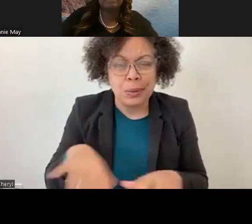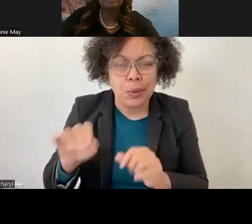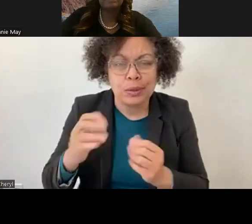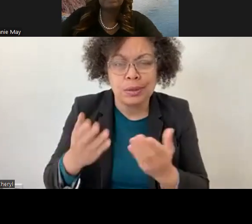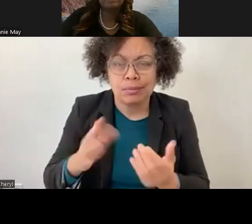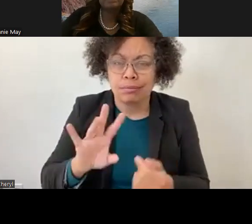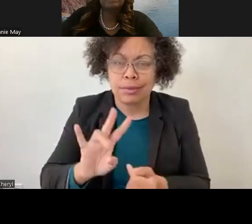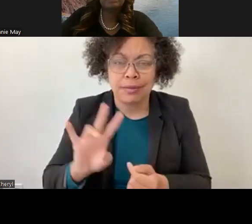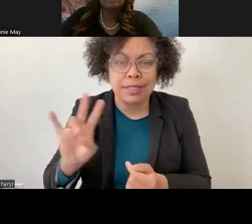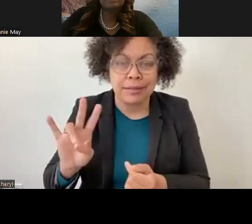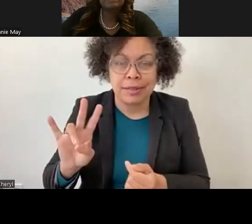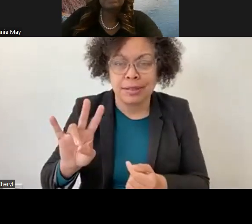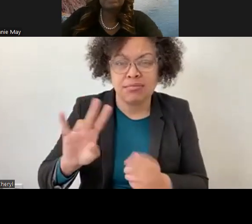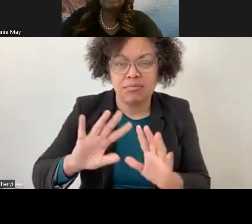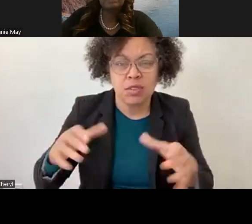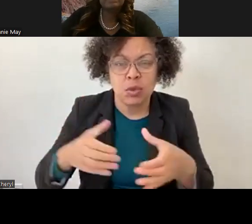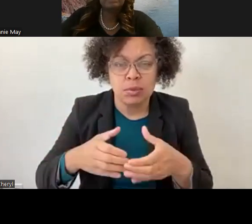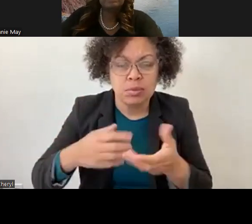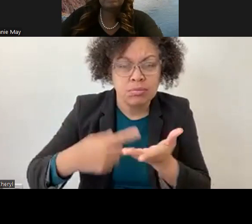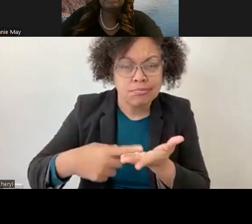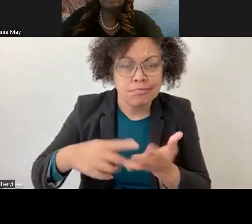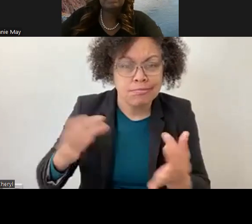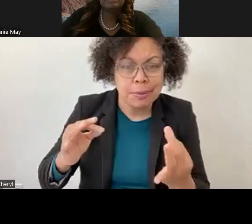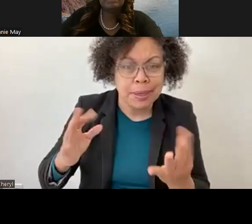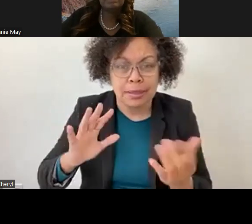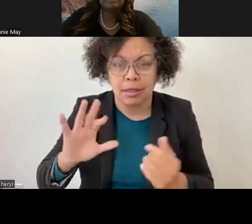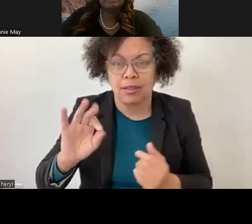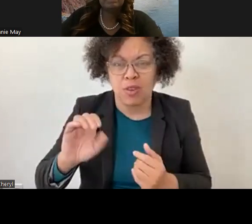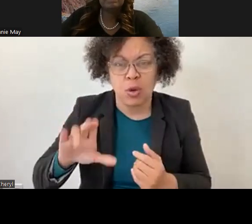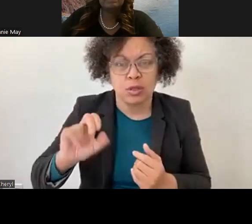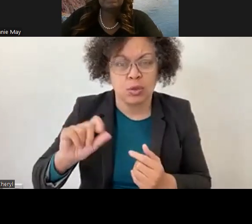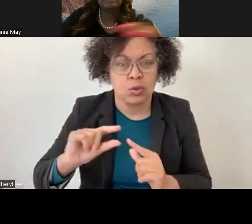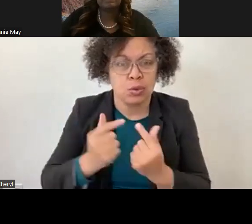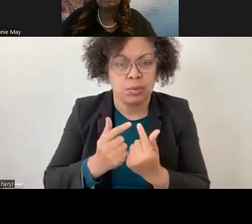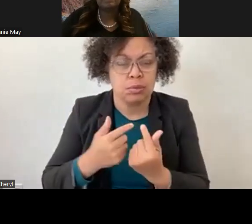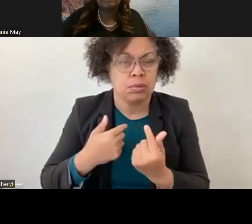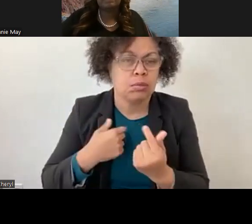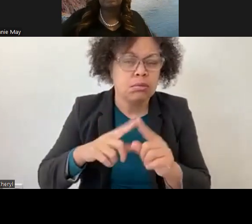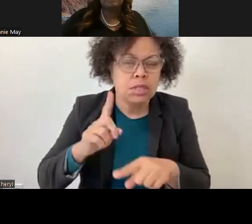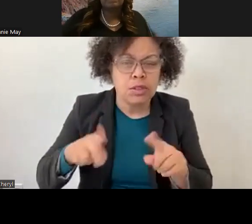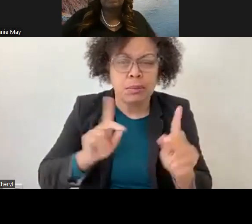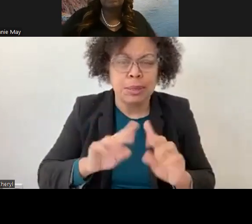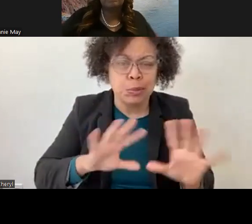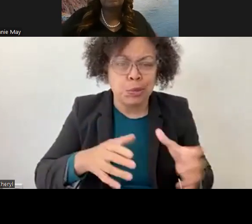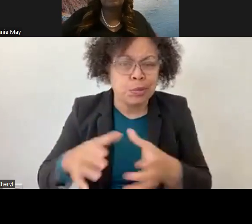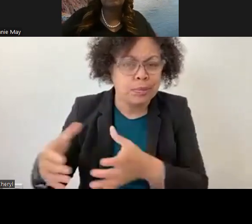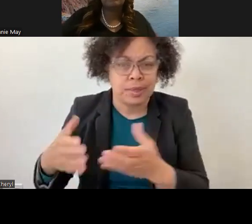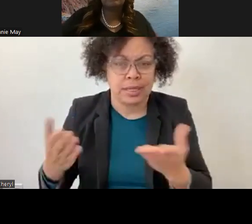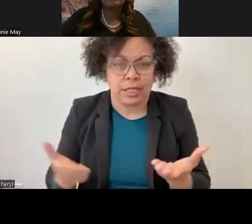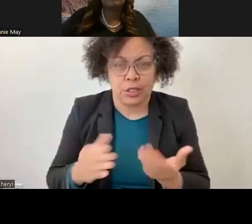77 focus groups with a variety of individuals here in